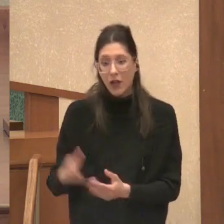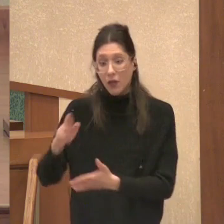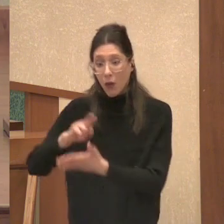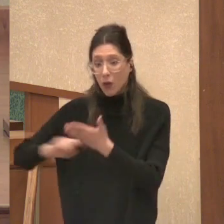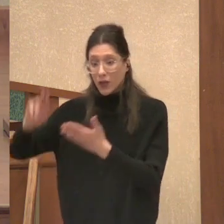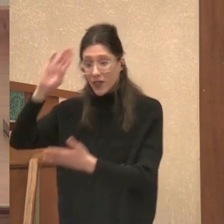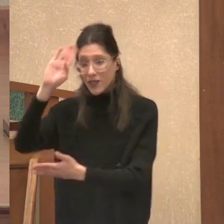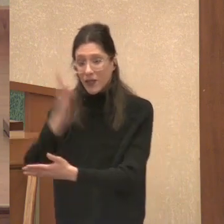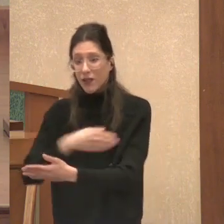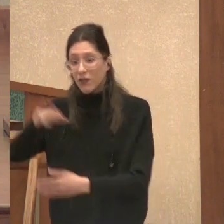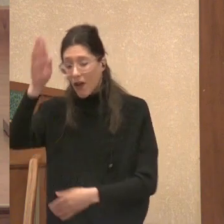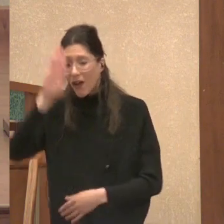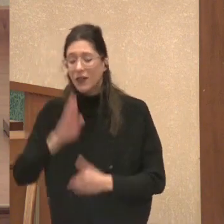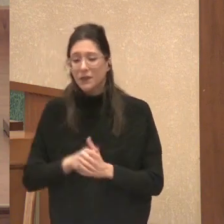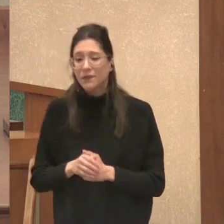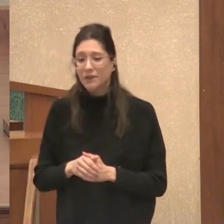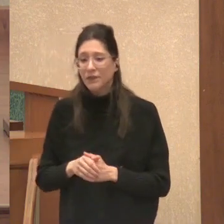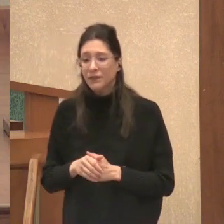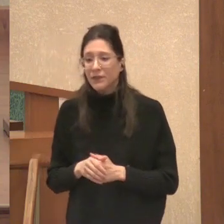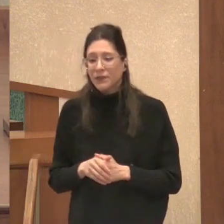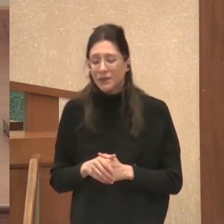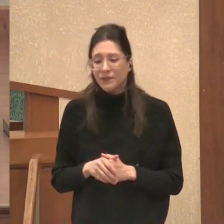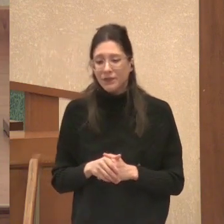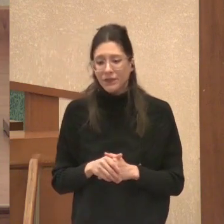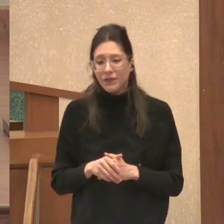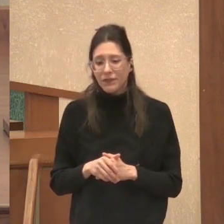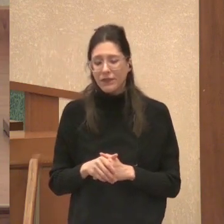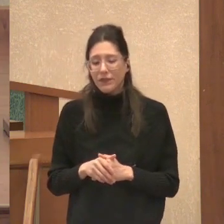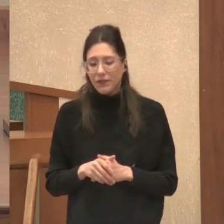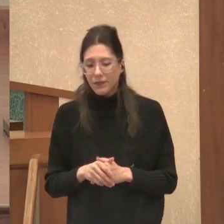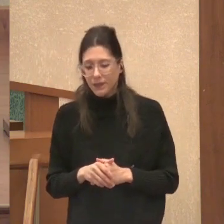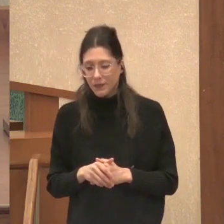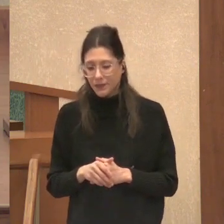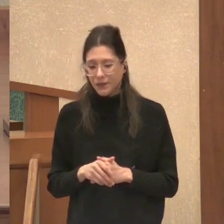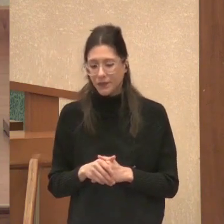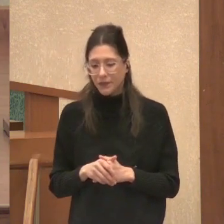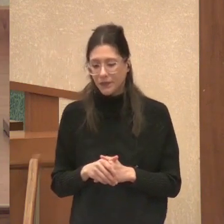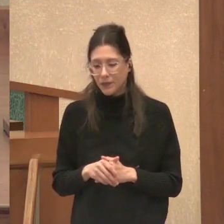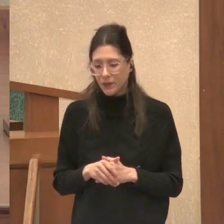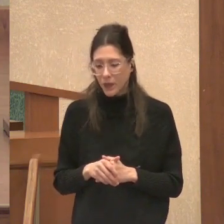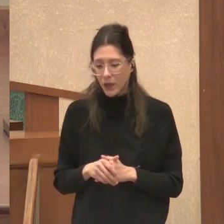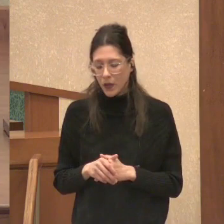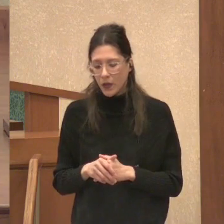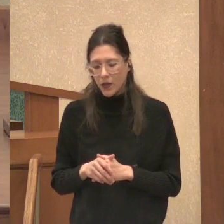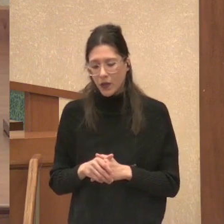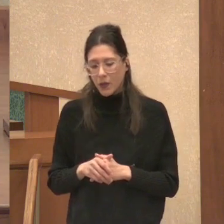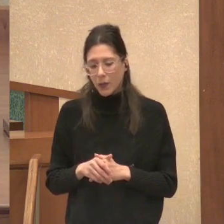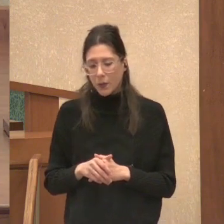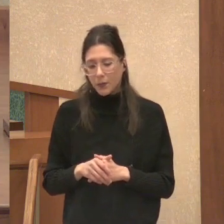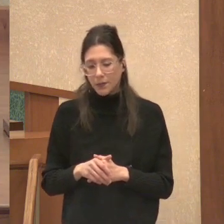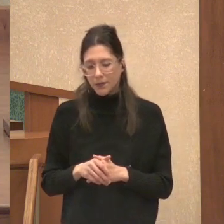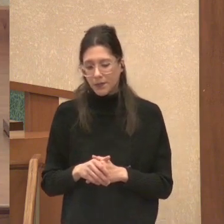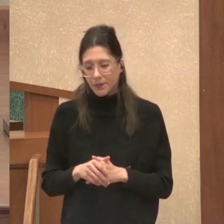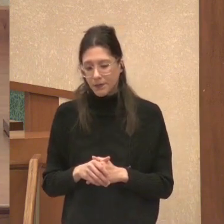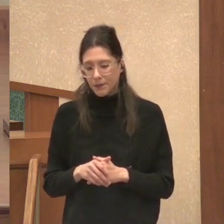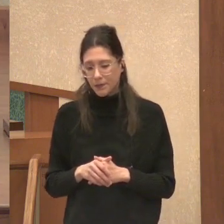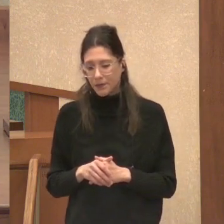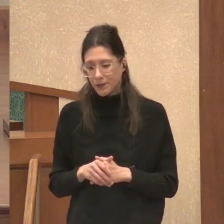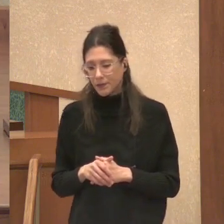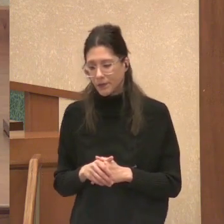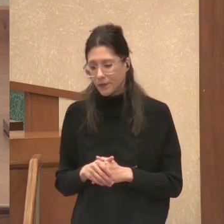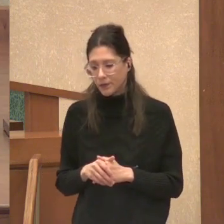God emptied himself of his divine privilege and in its place was filled with all